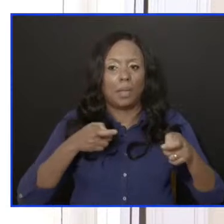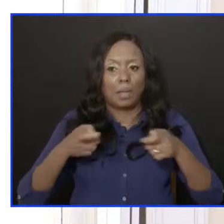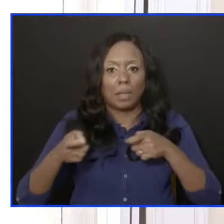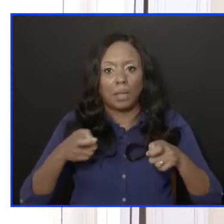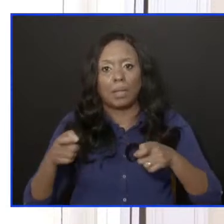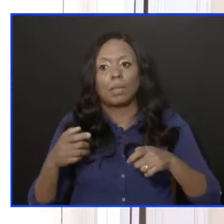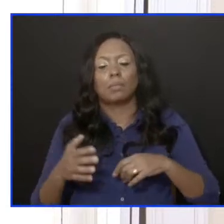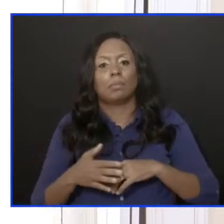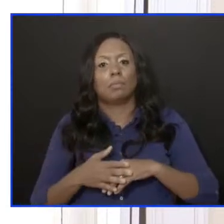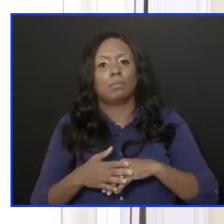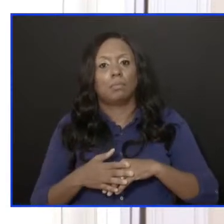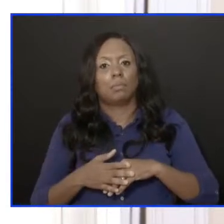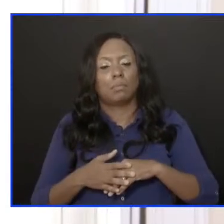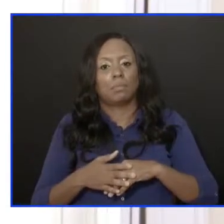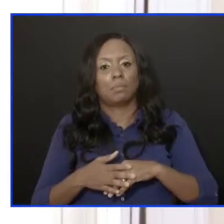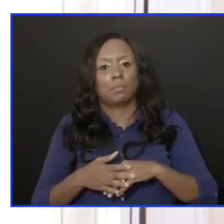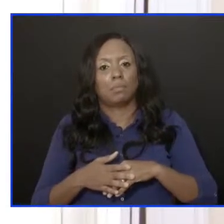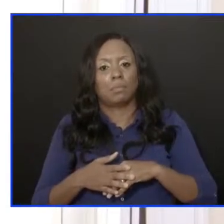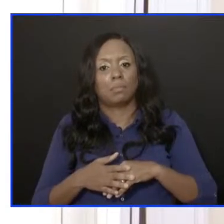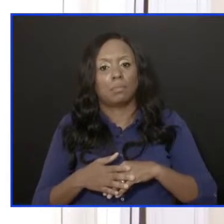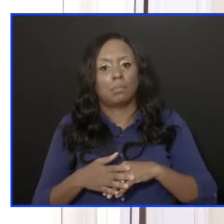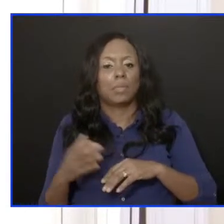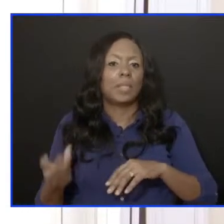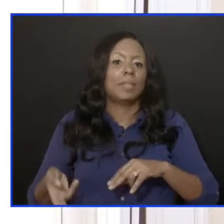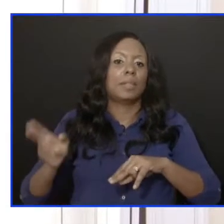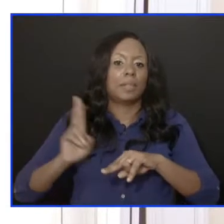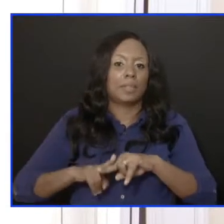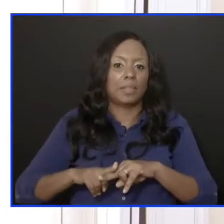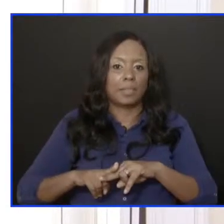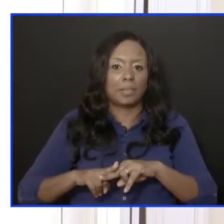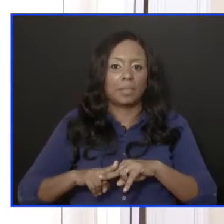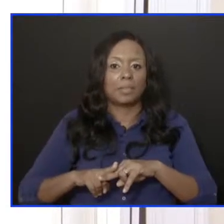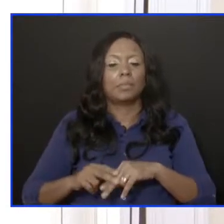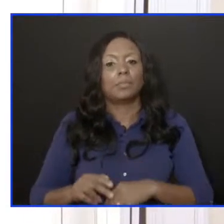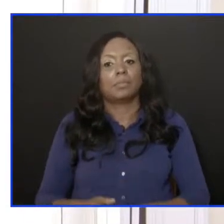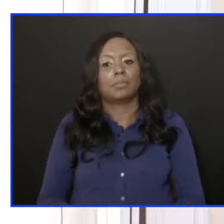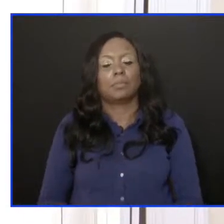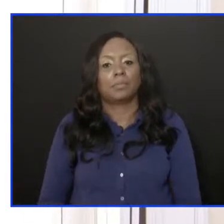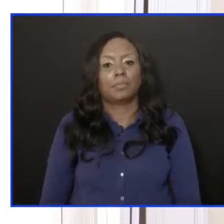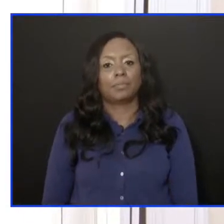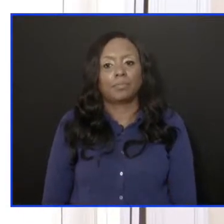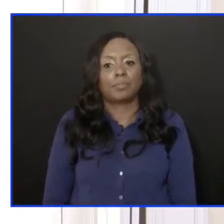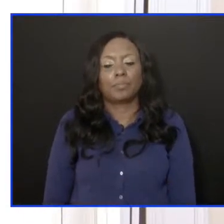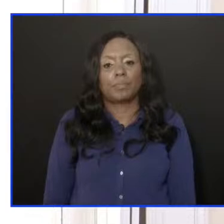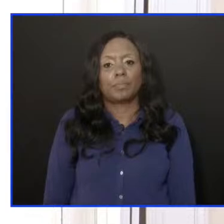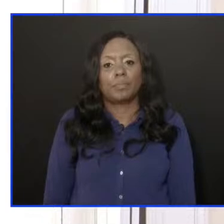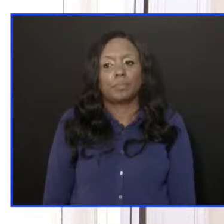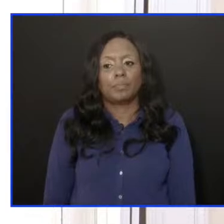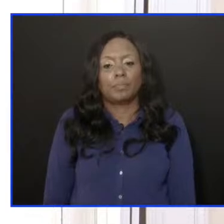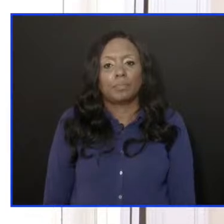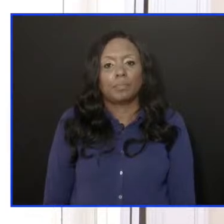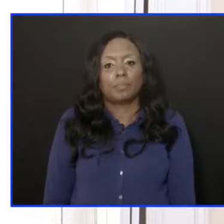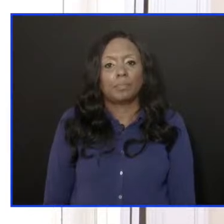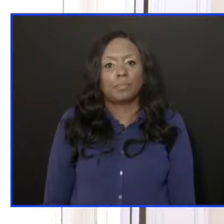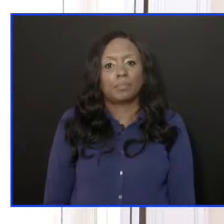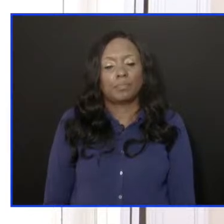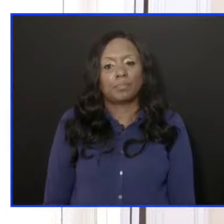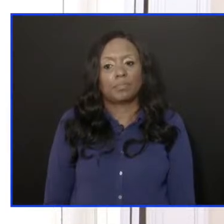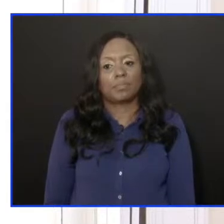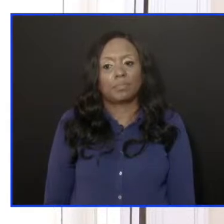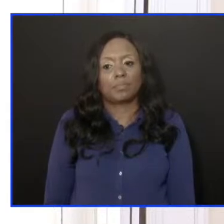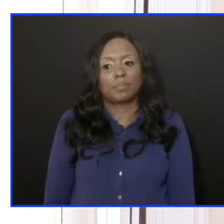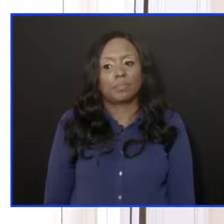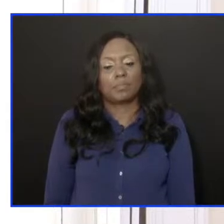the increased surge as well as we can expect for the most part. The bottom line is that Barbadians have